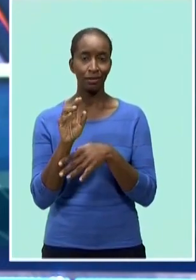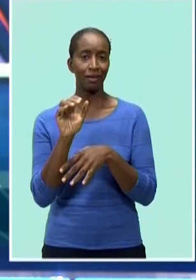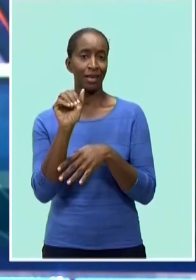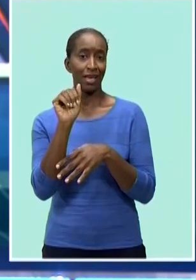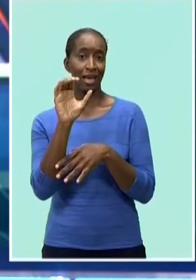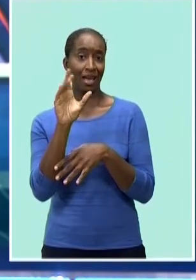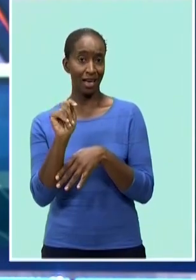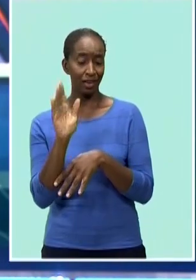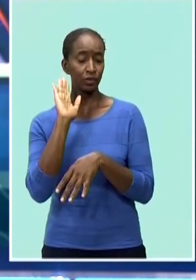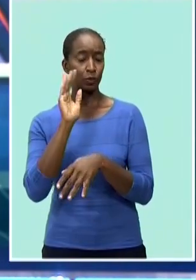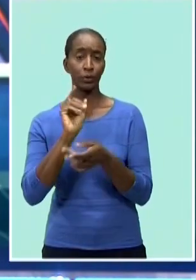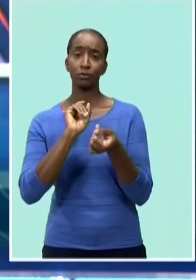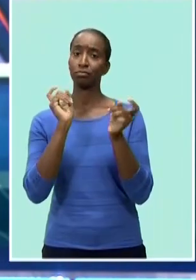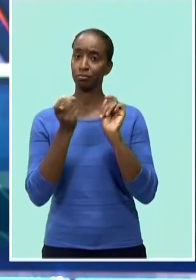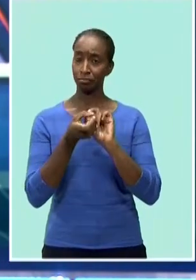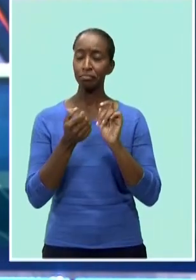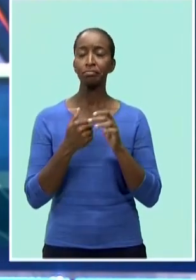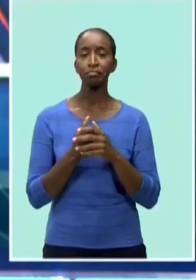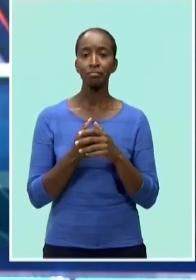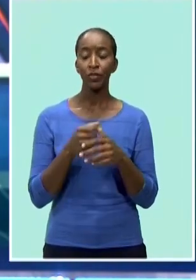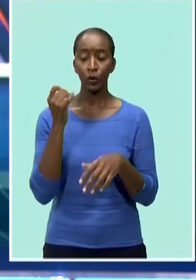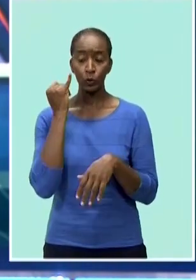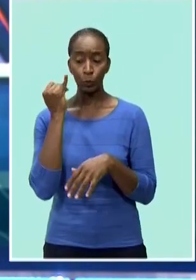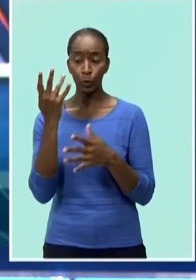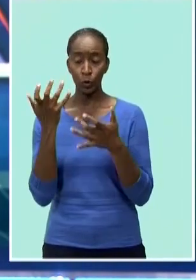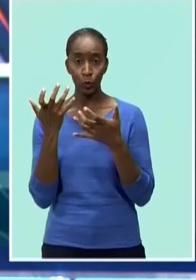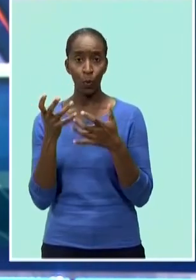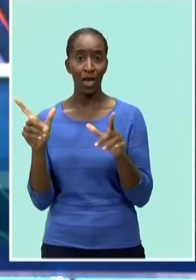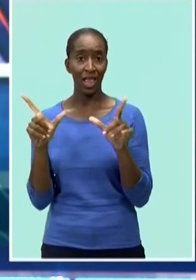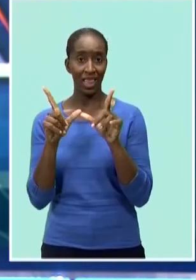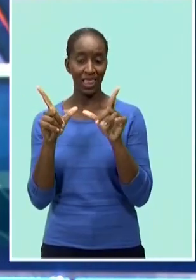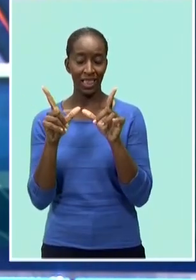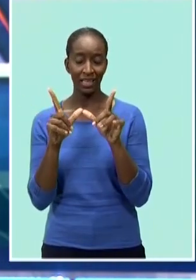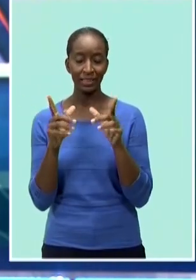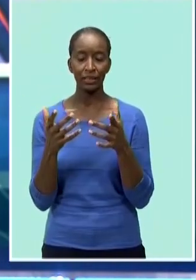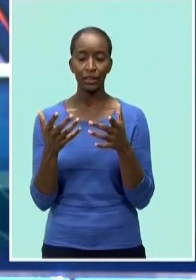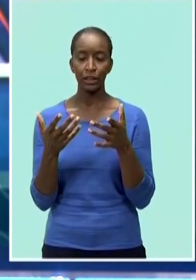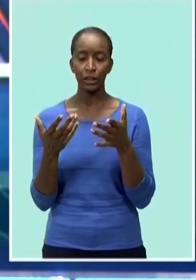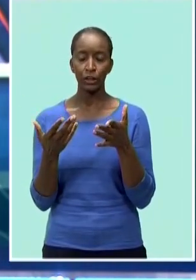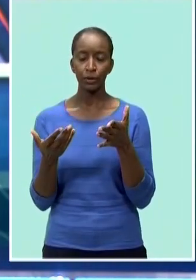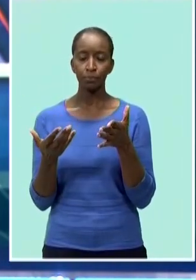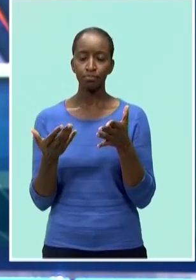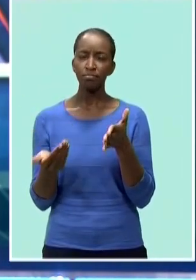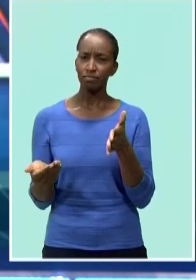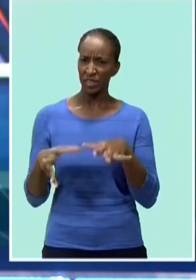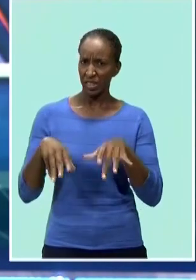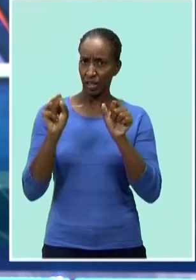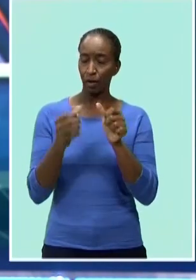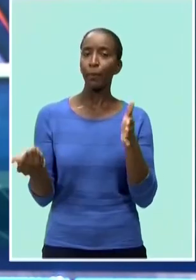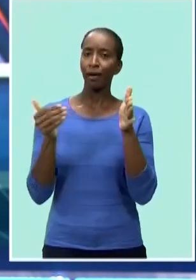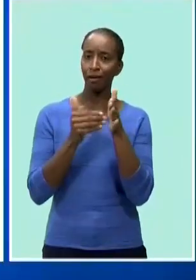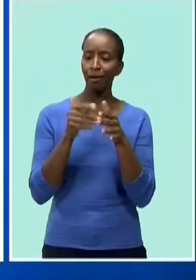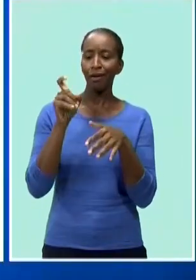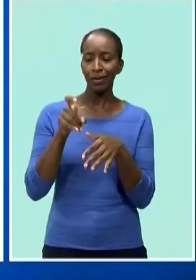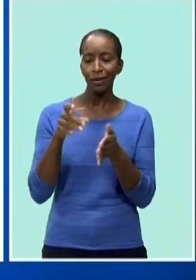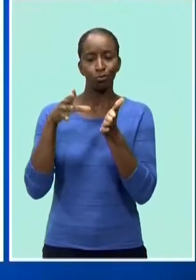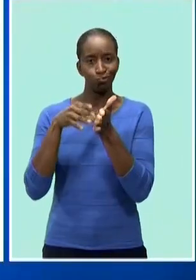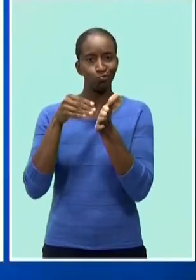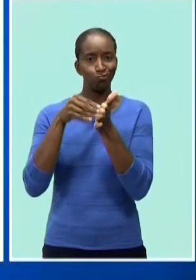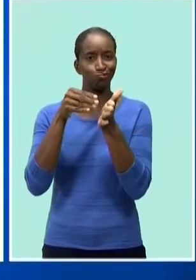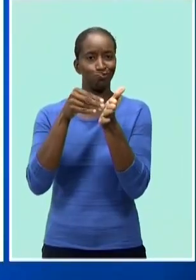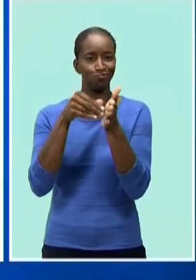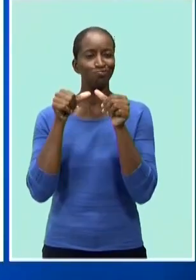be a prerequisite for license renewal and a dental specialist register will be established. The enactment of the